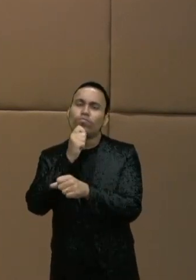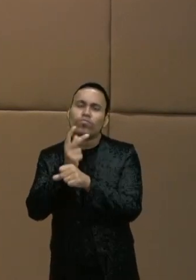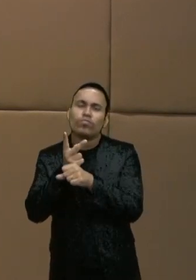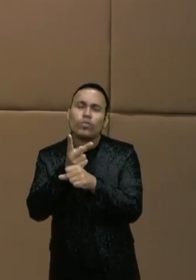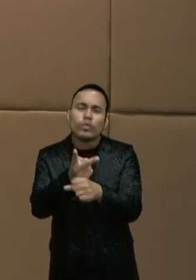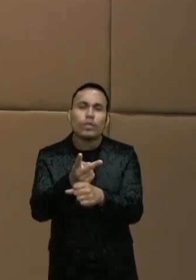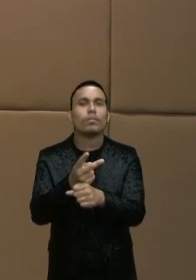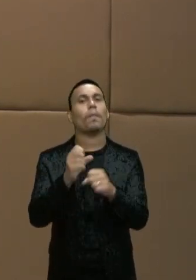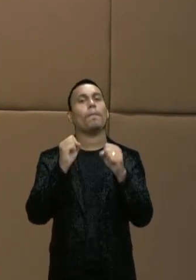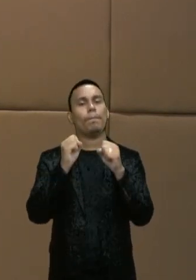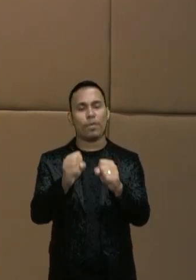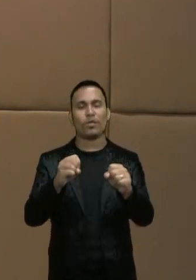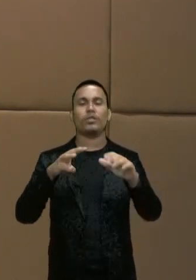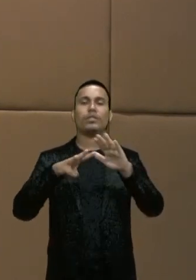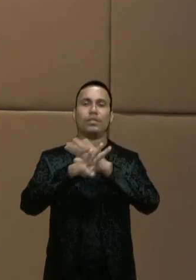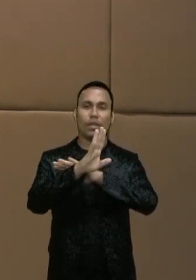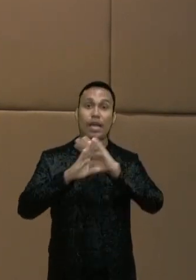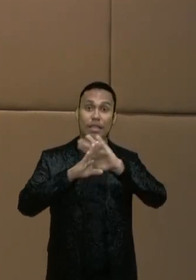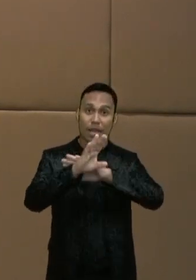are seeking partners.